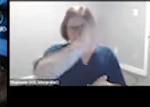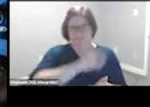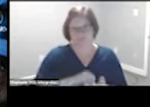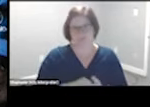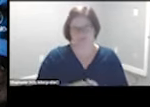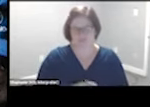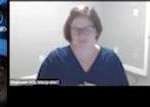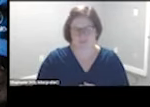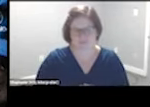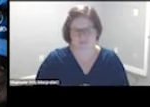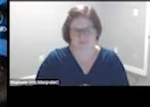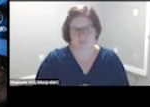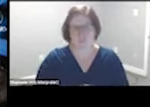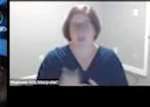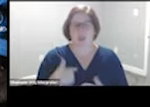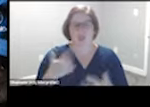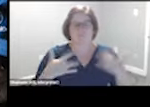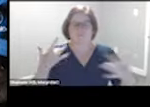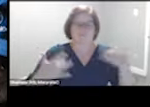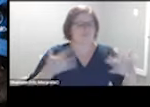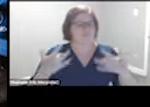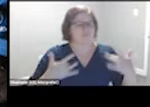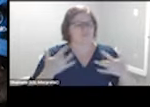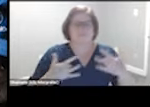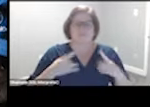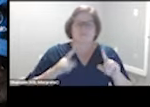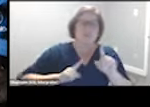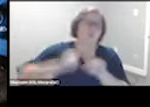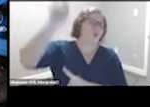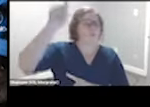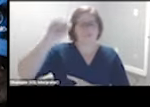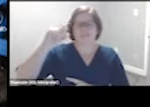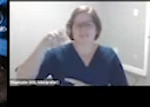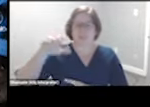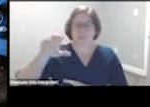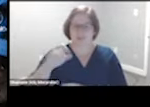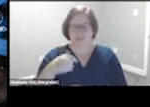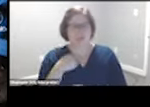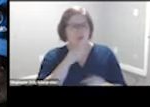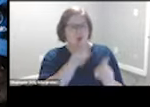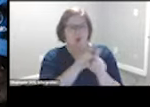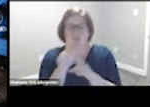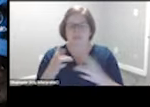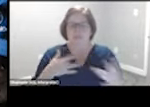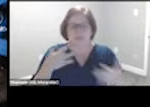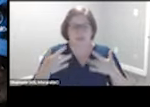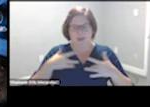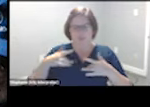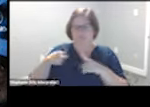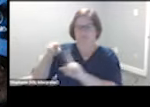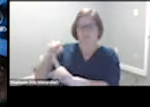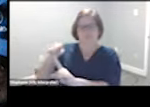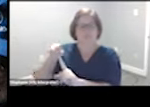elevator. And I was so excited to go to the space, and also I was so excited to surrounded by the space hero in